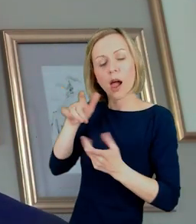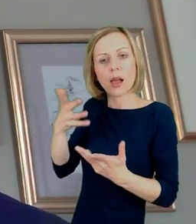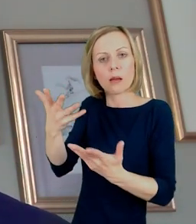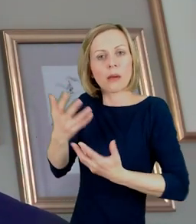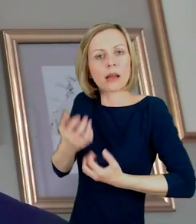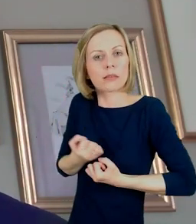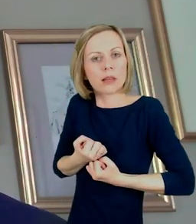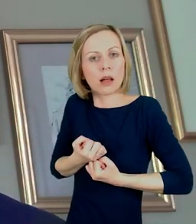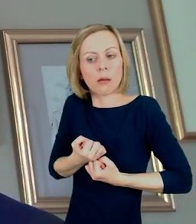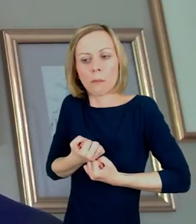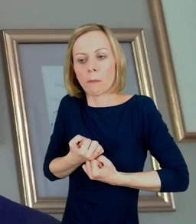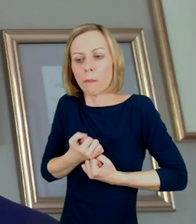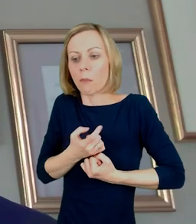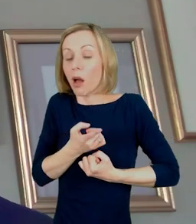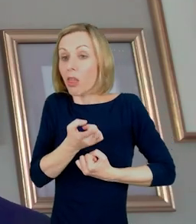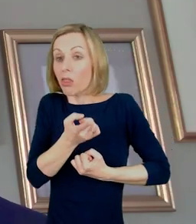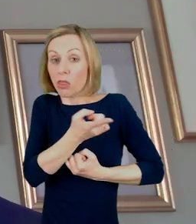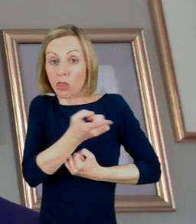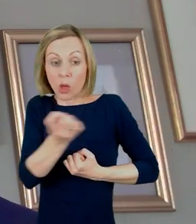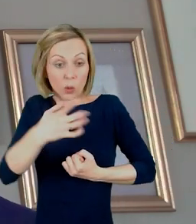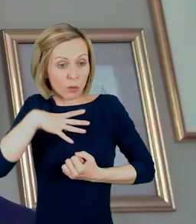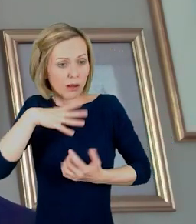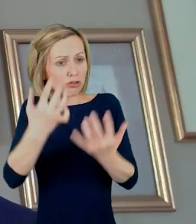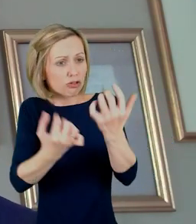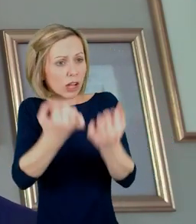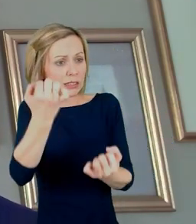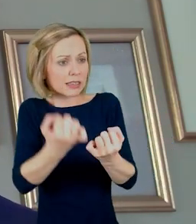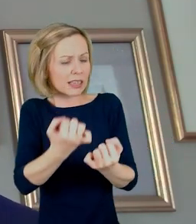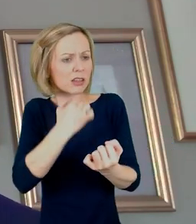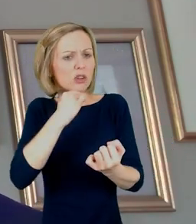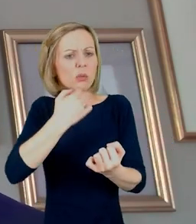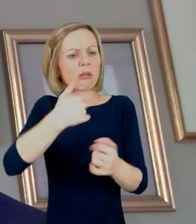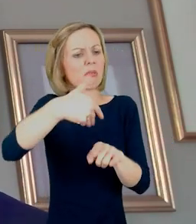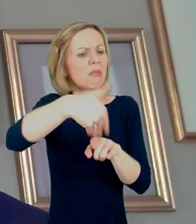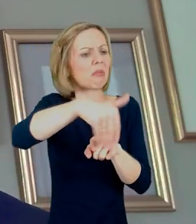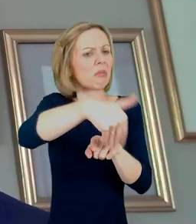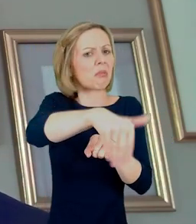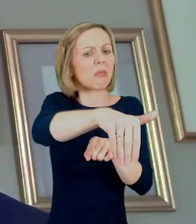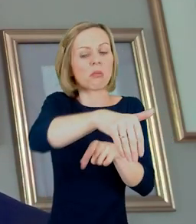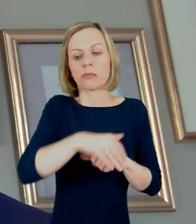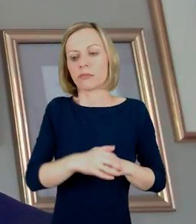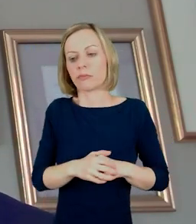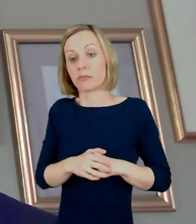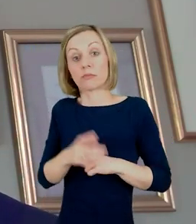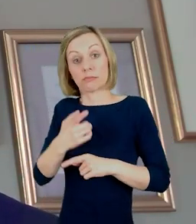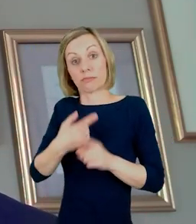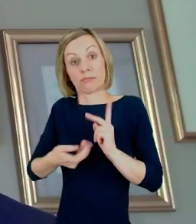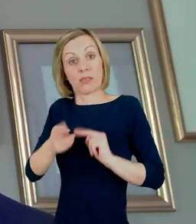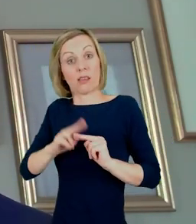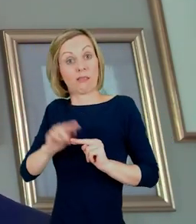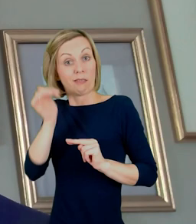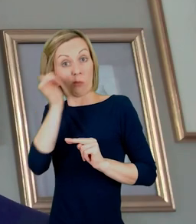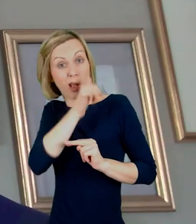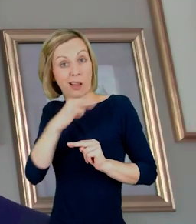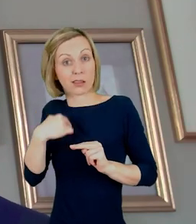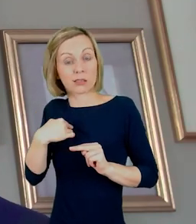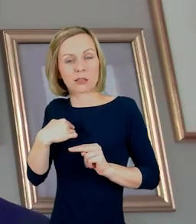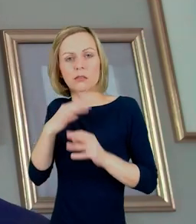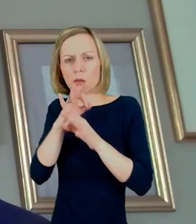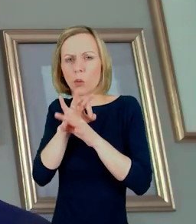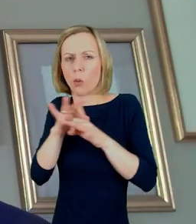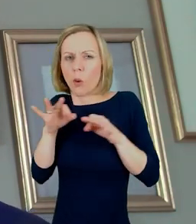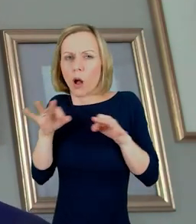gate. Therefore, the prudent will keep silent in such a time, for it is an